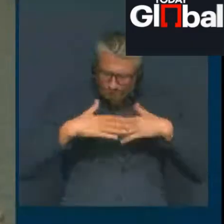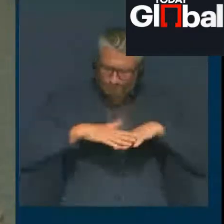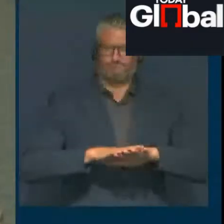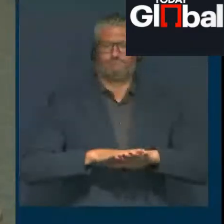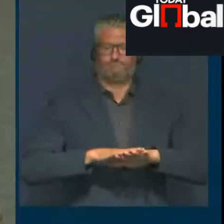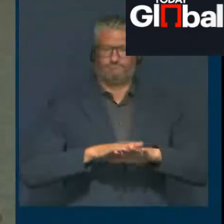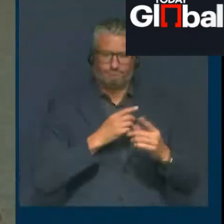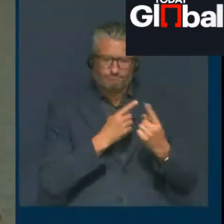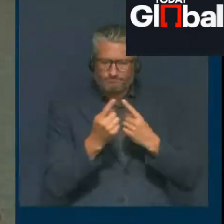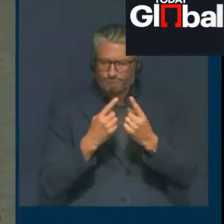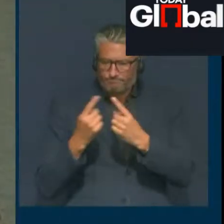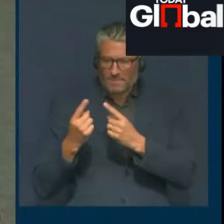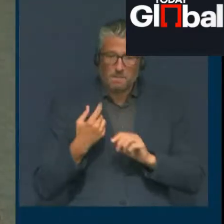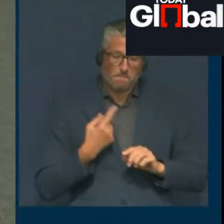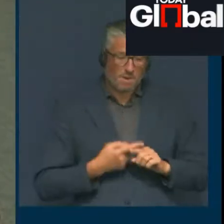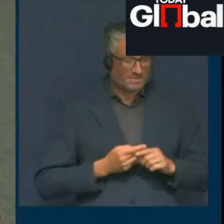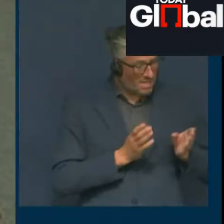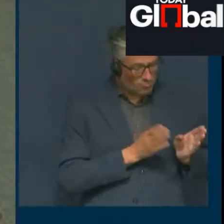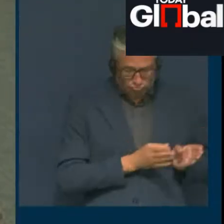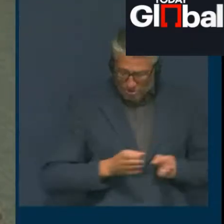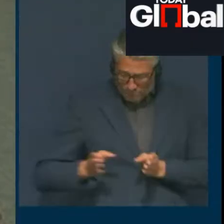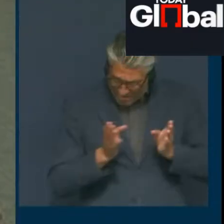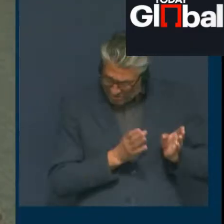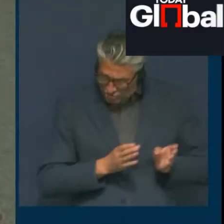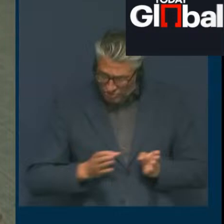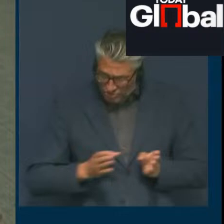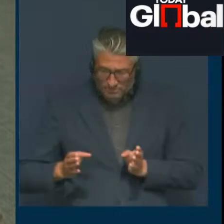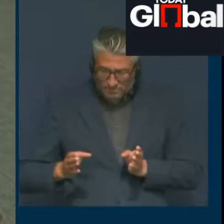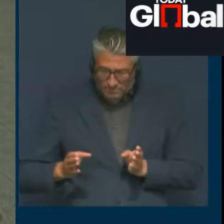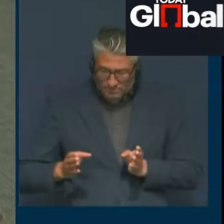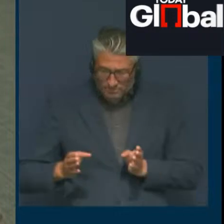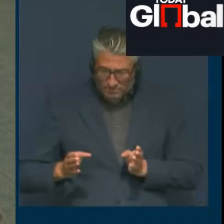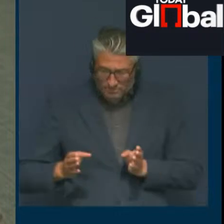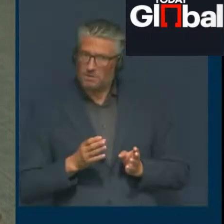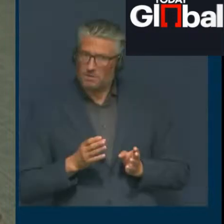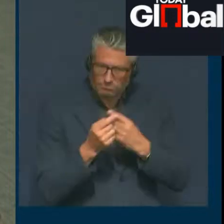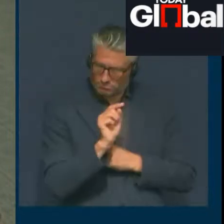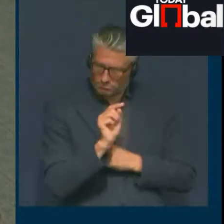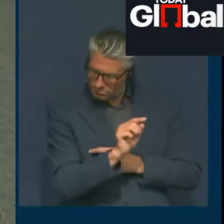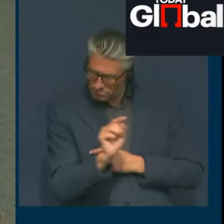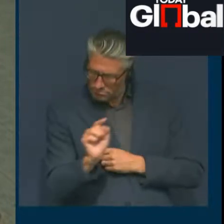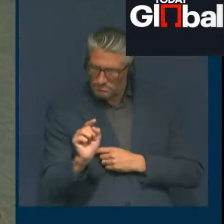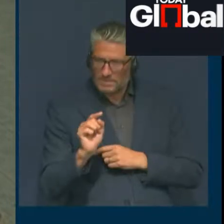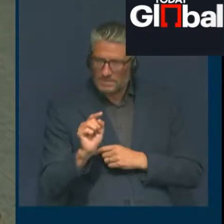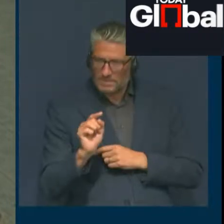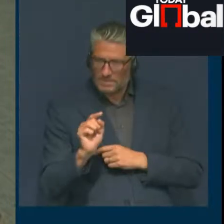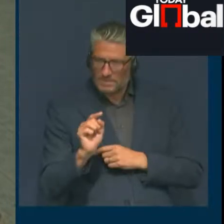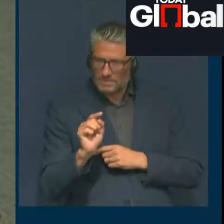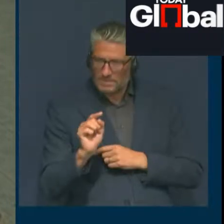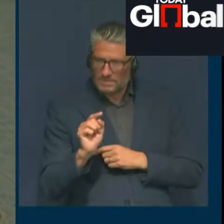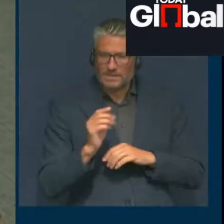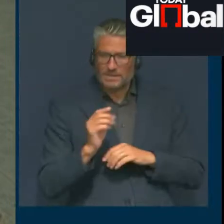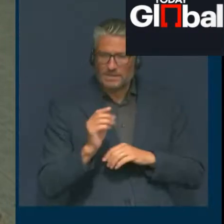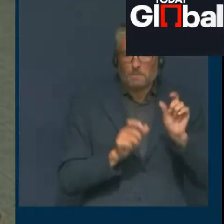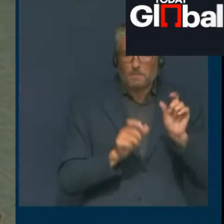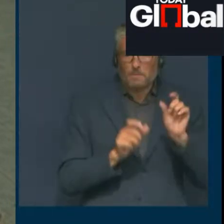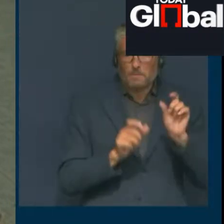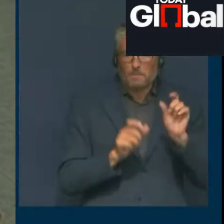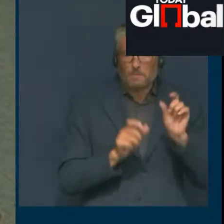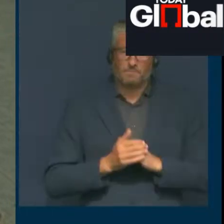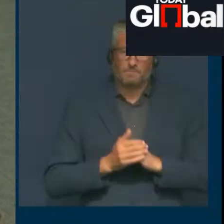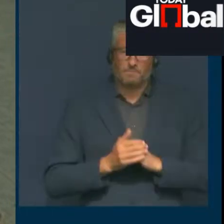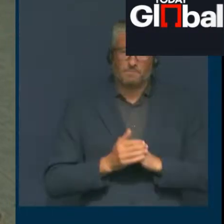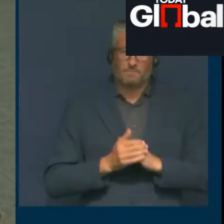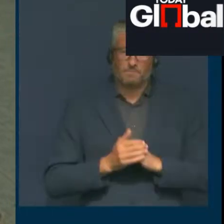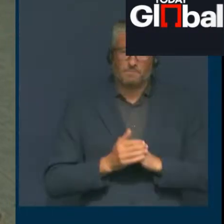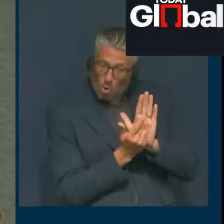preparations. And regarding the law, they are taking part, be they